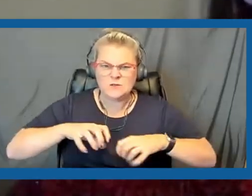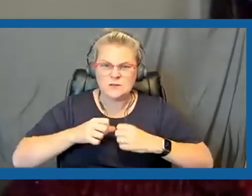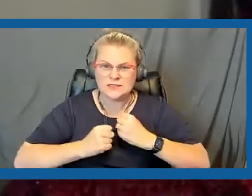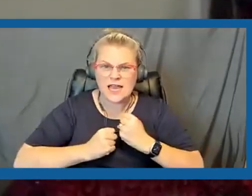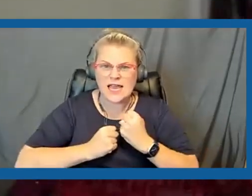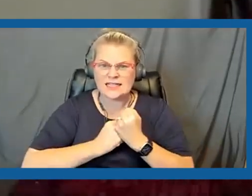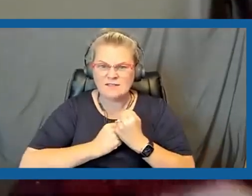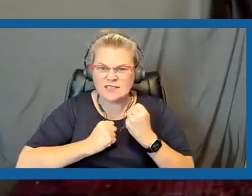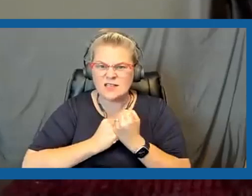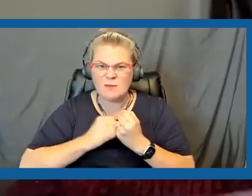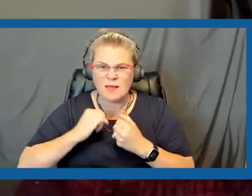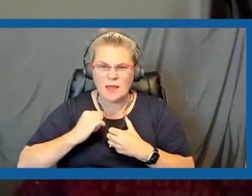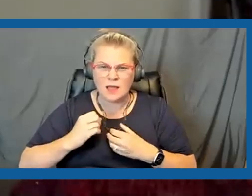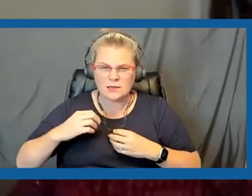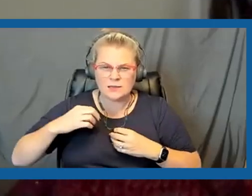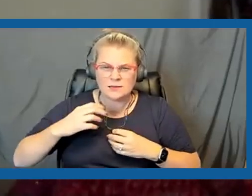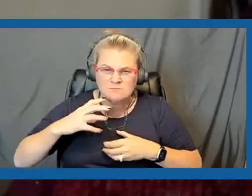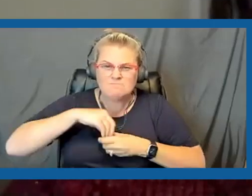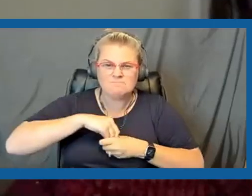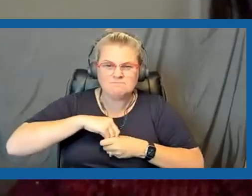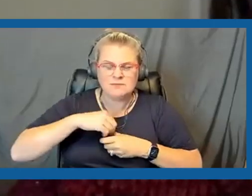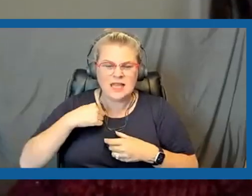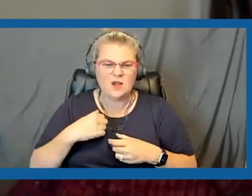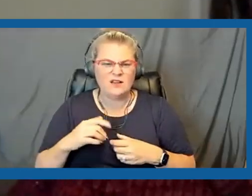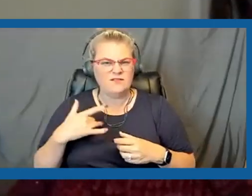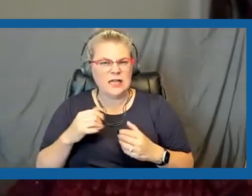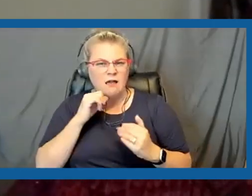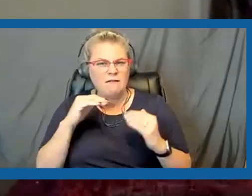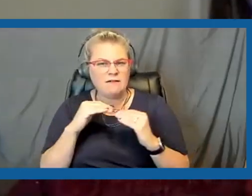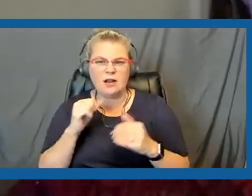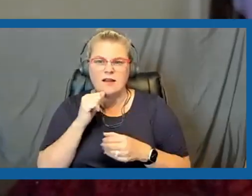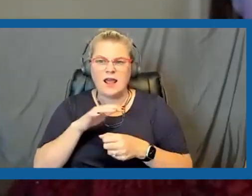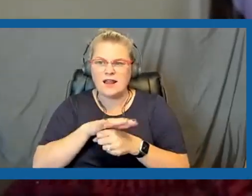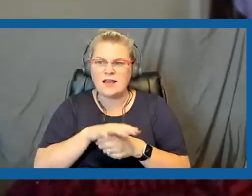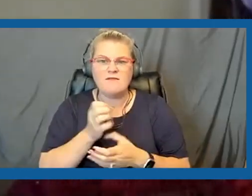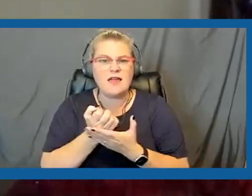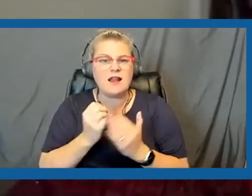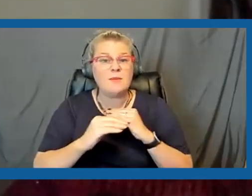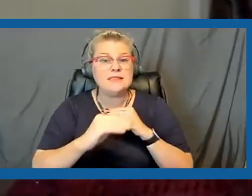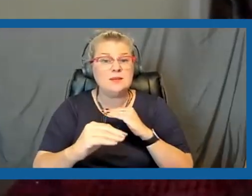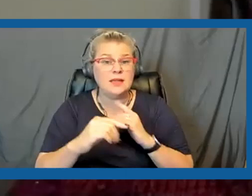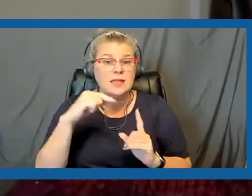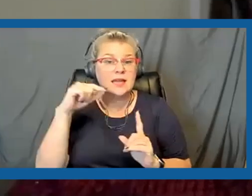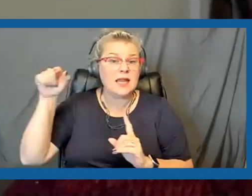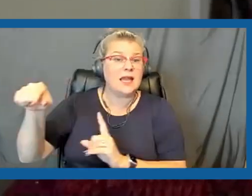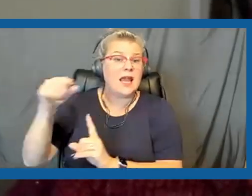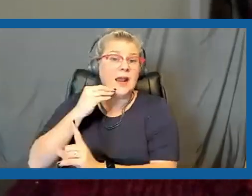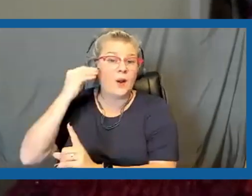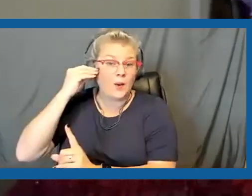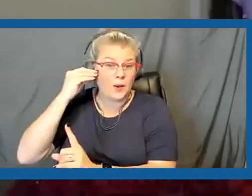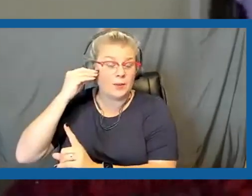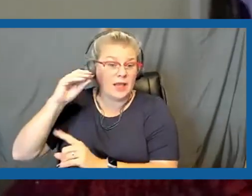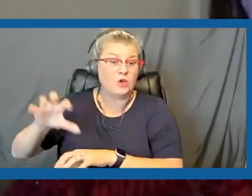planted, was just this unfairness. There wasn't enough economic stability back at home to support our